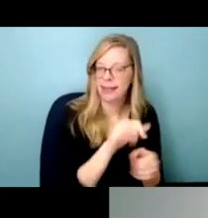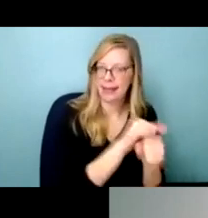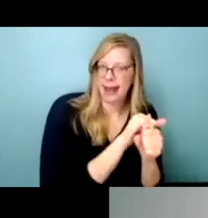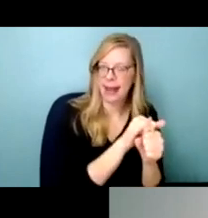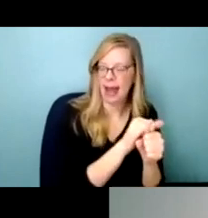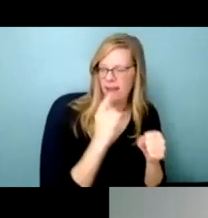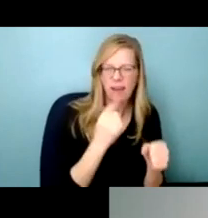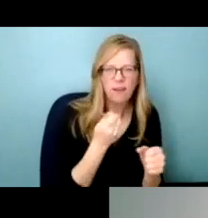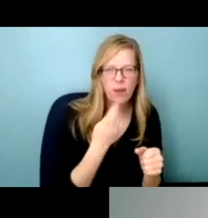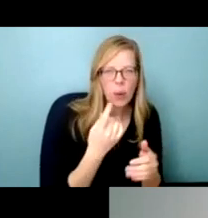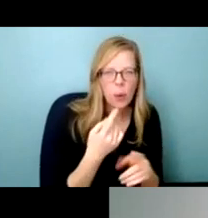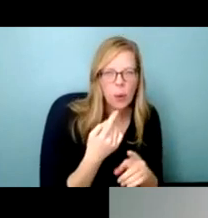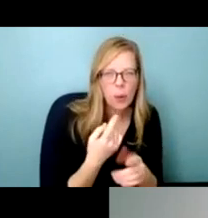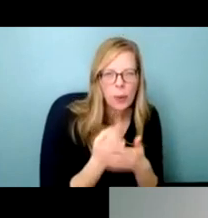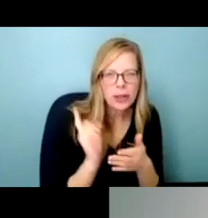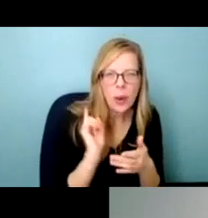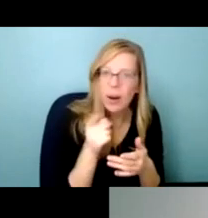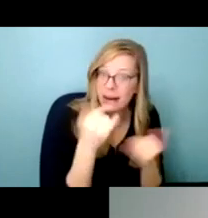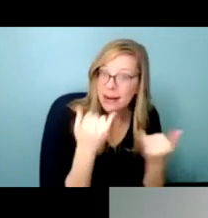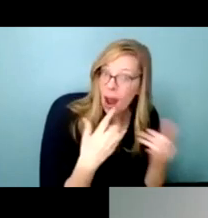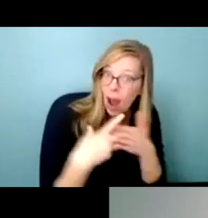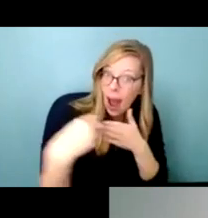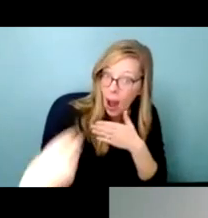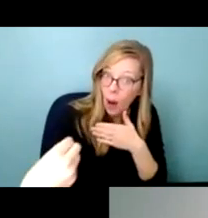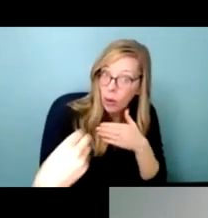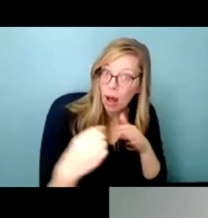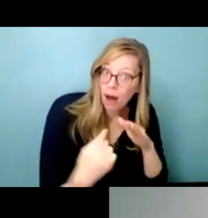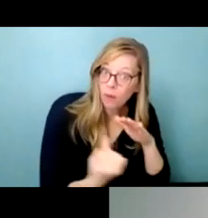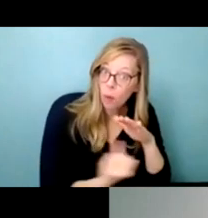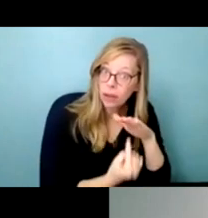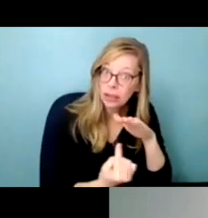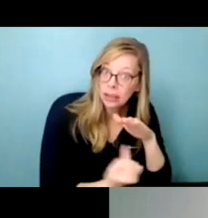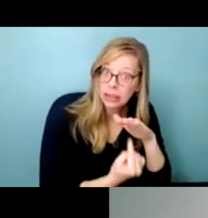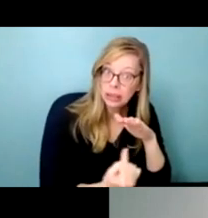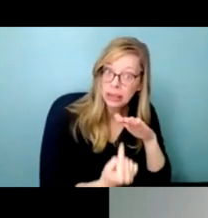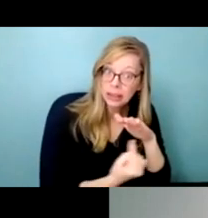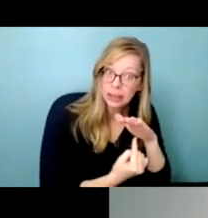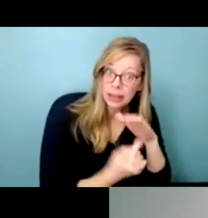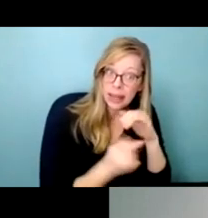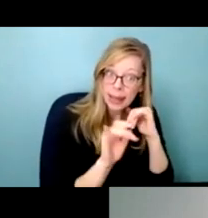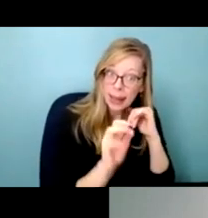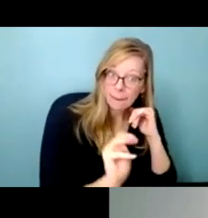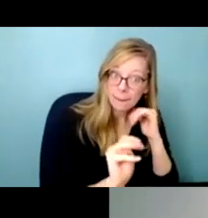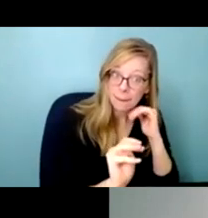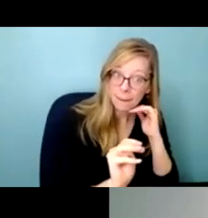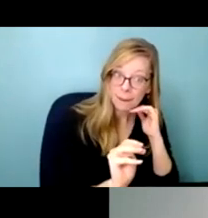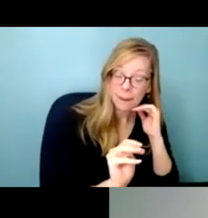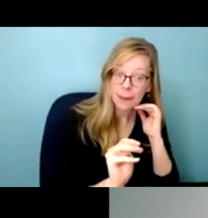ago. Are you out of quarantine now, Kim?